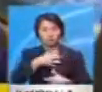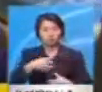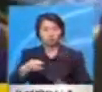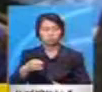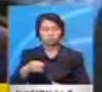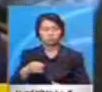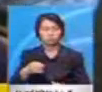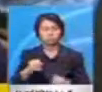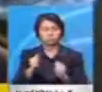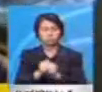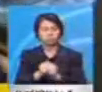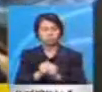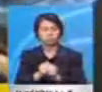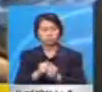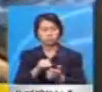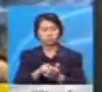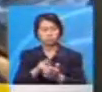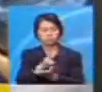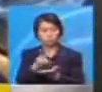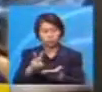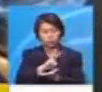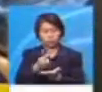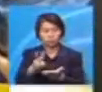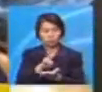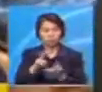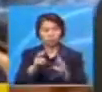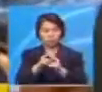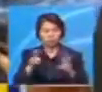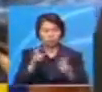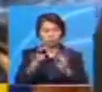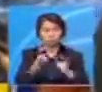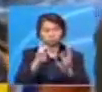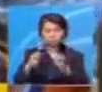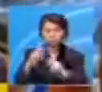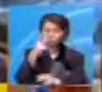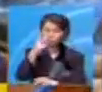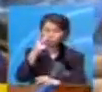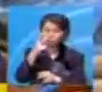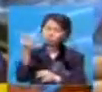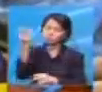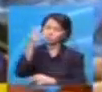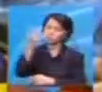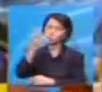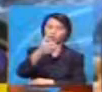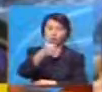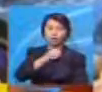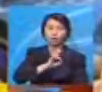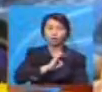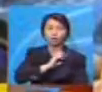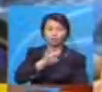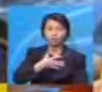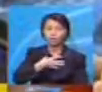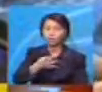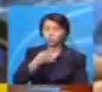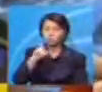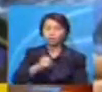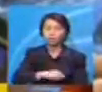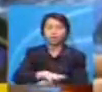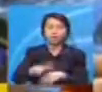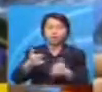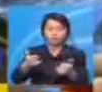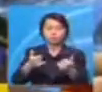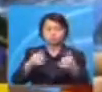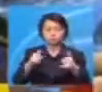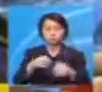the with again like a video Map very if you come and see the show It's very interesting with the video mapping and special effects That's